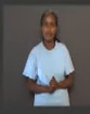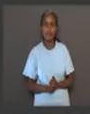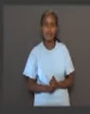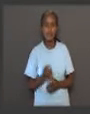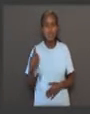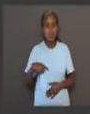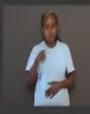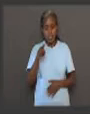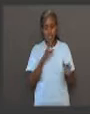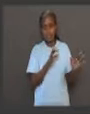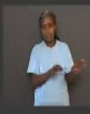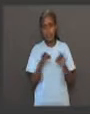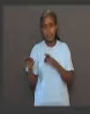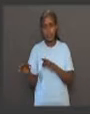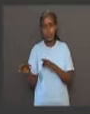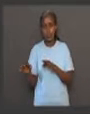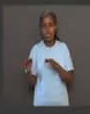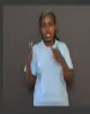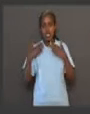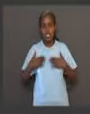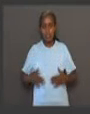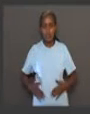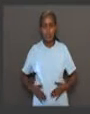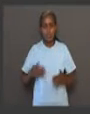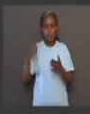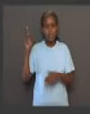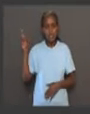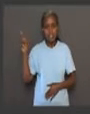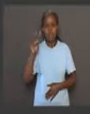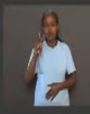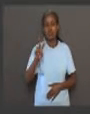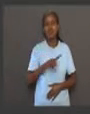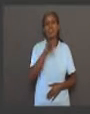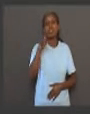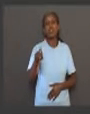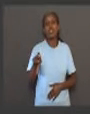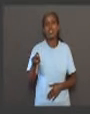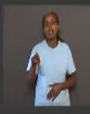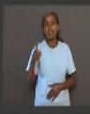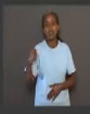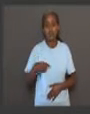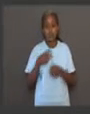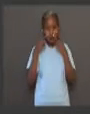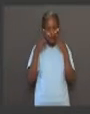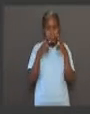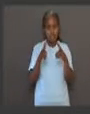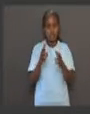We can then substitute the components of these two equations as we see here.